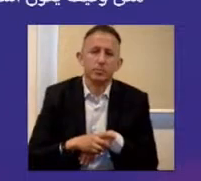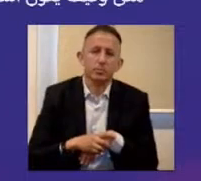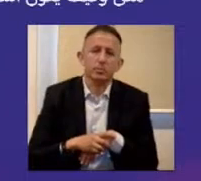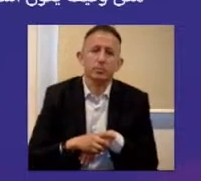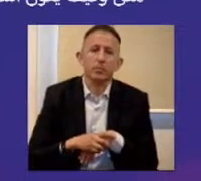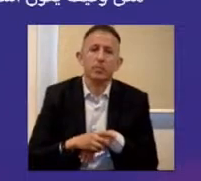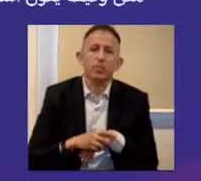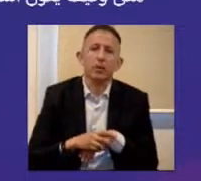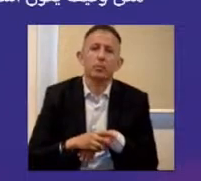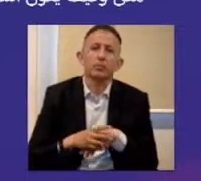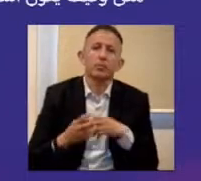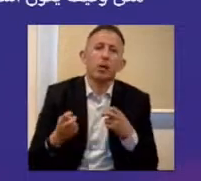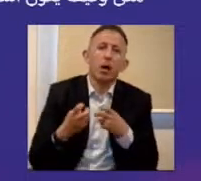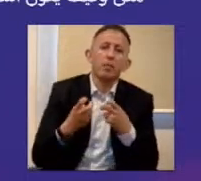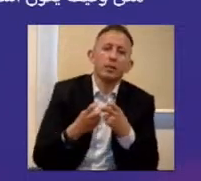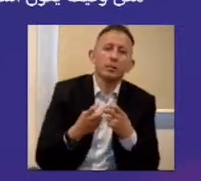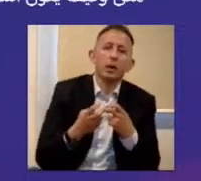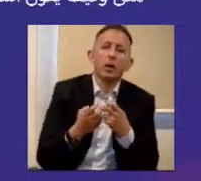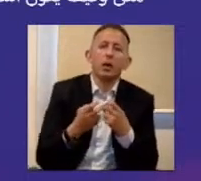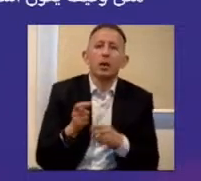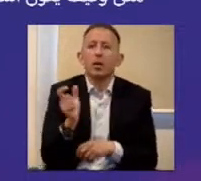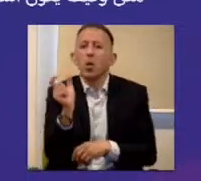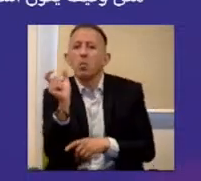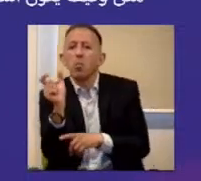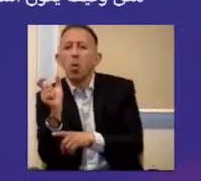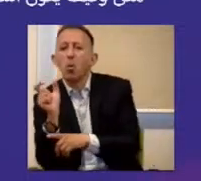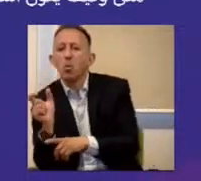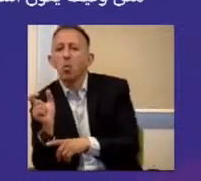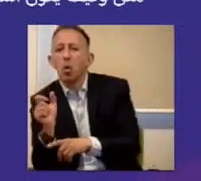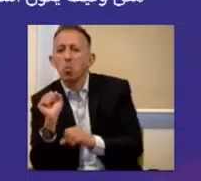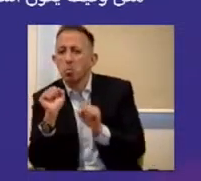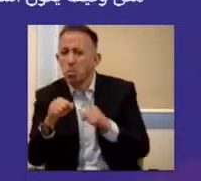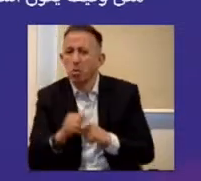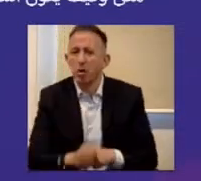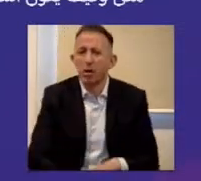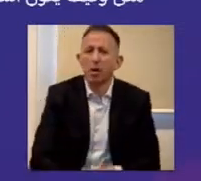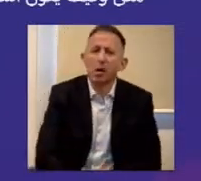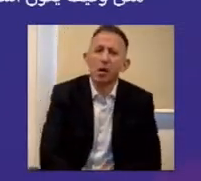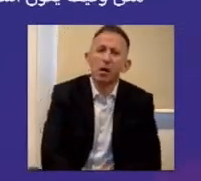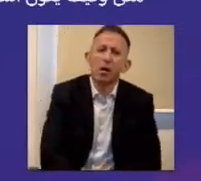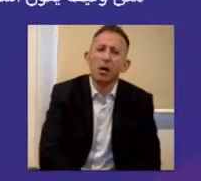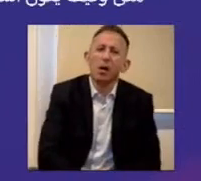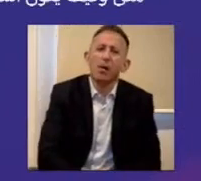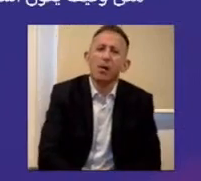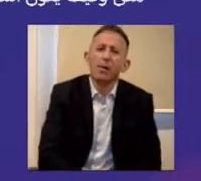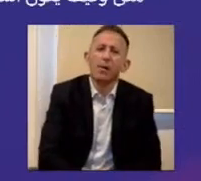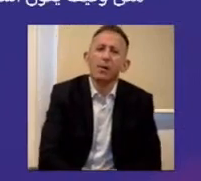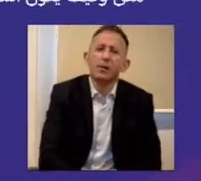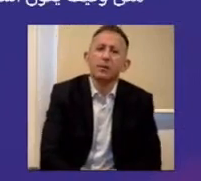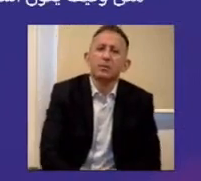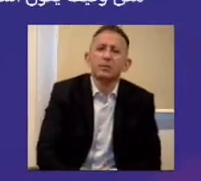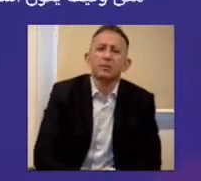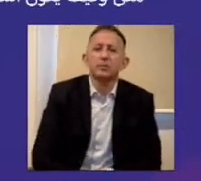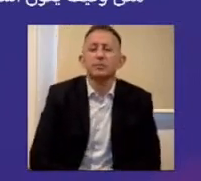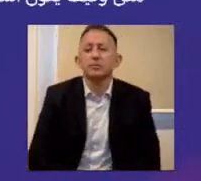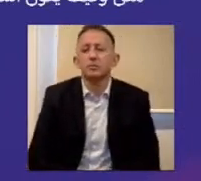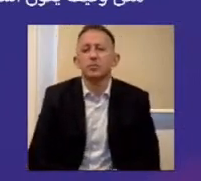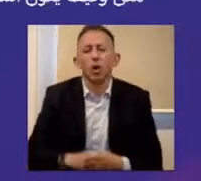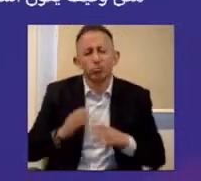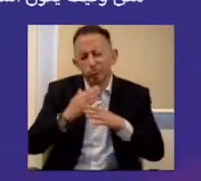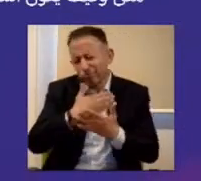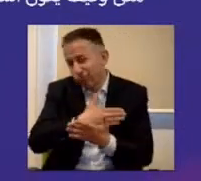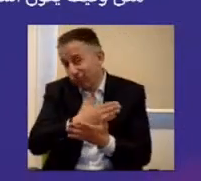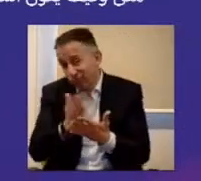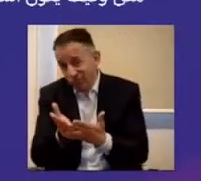know that gossip is closer to talk than babble. These are something very simple that we know how to do with computers and do